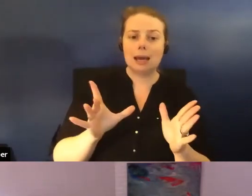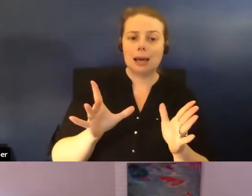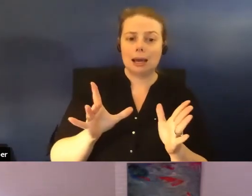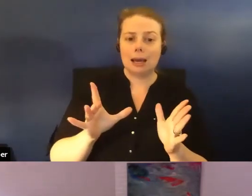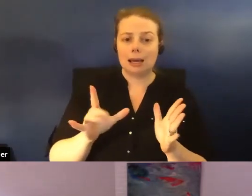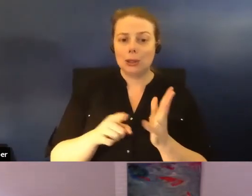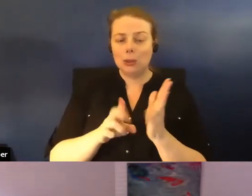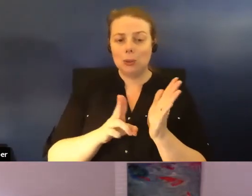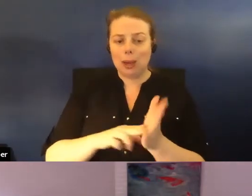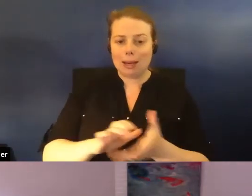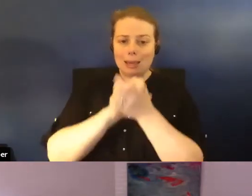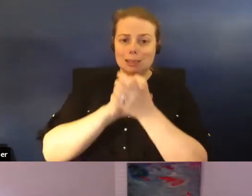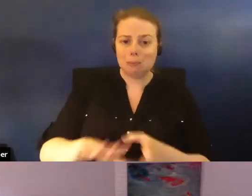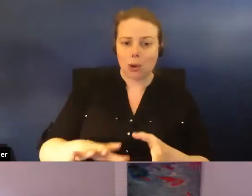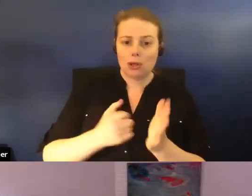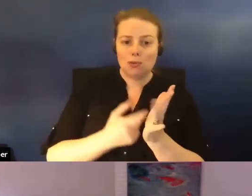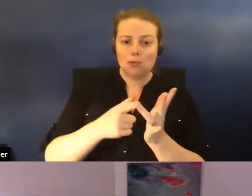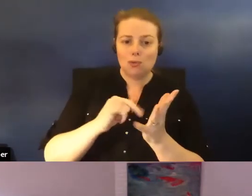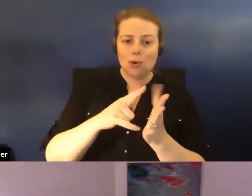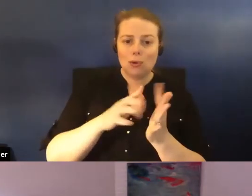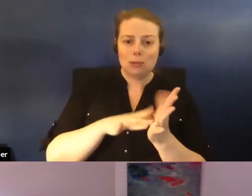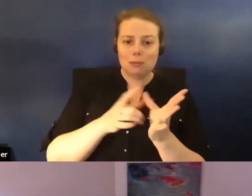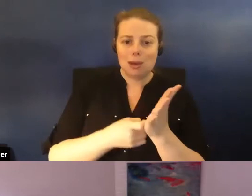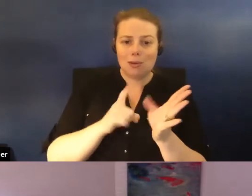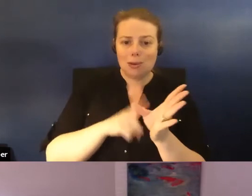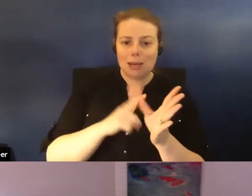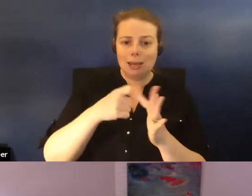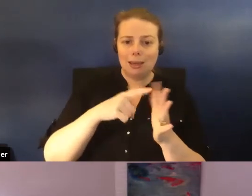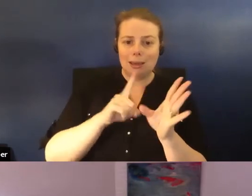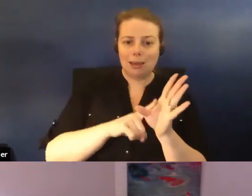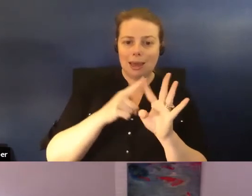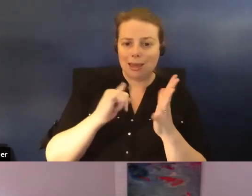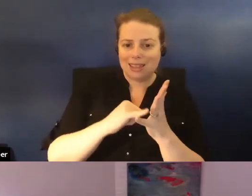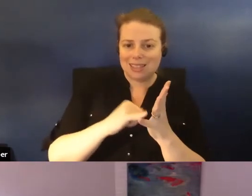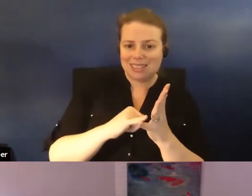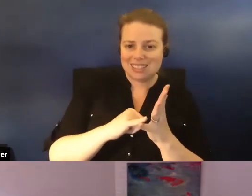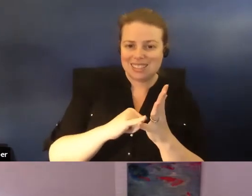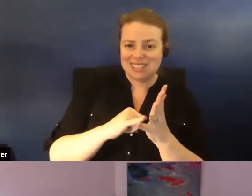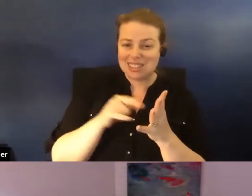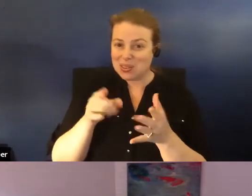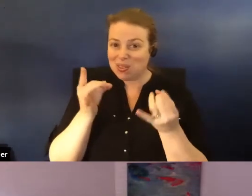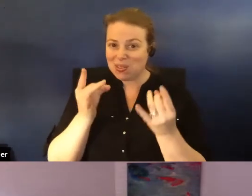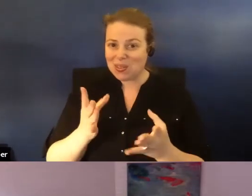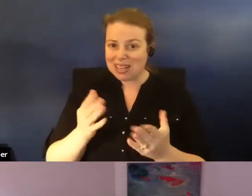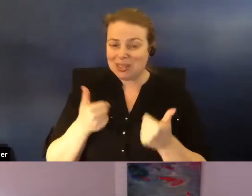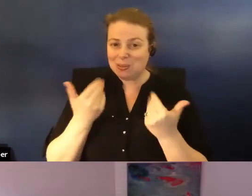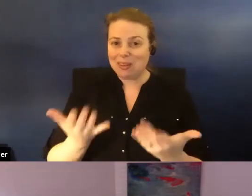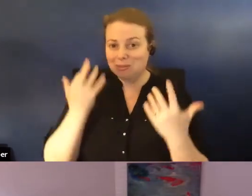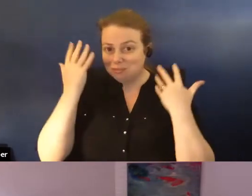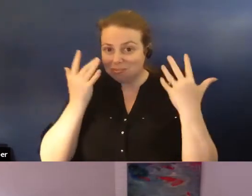Nations expert Rosemary Kayess to kick us off there. Rosemary, would you like to give some final reflections?